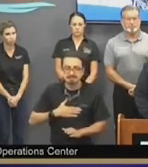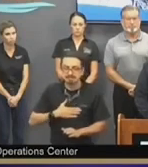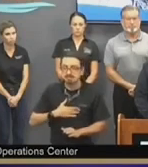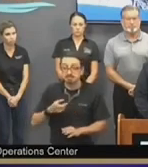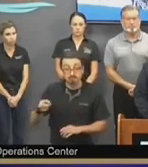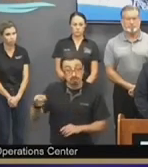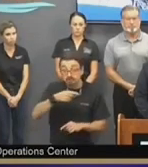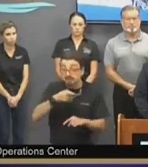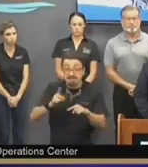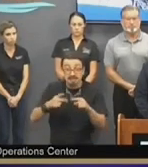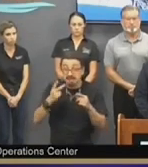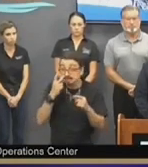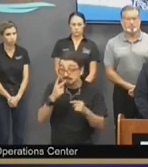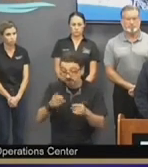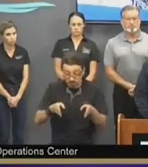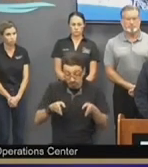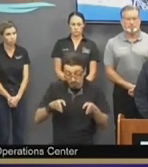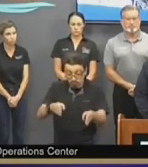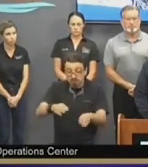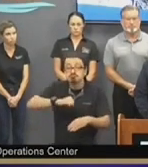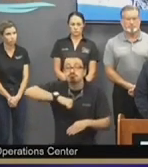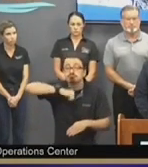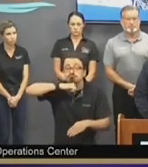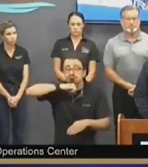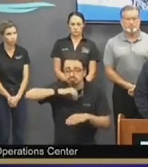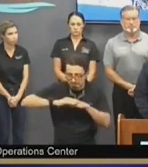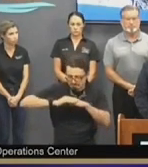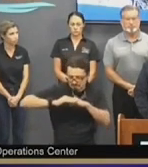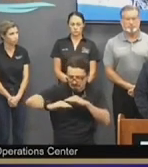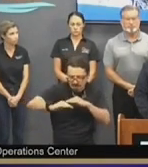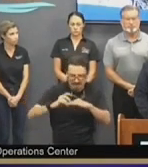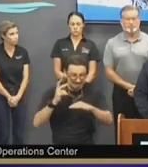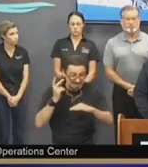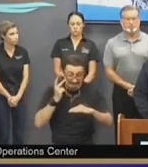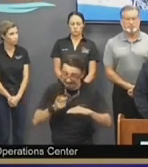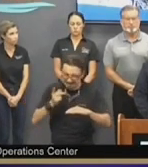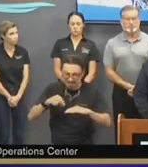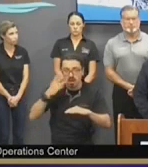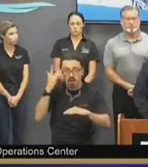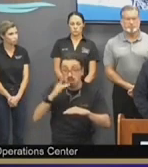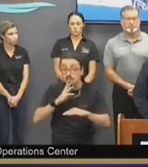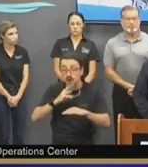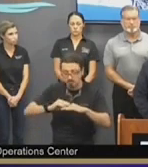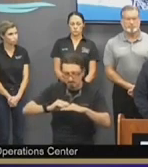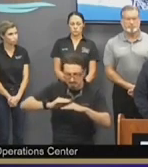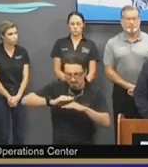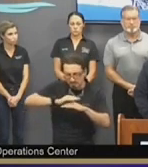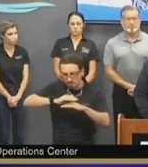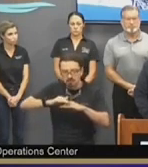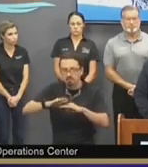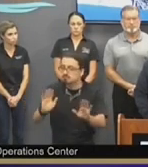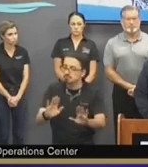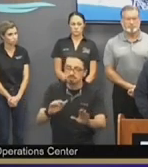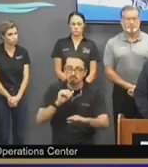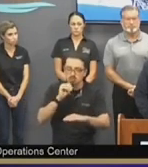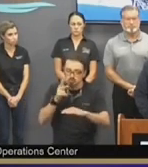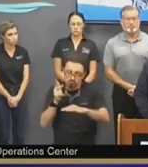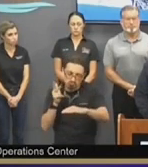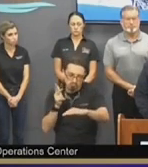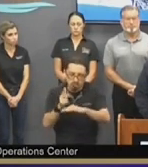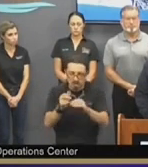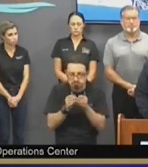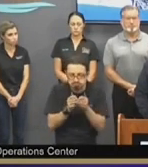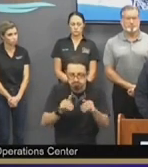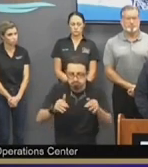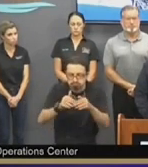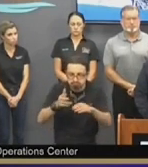in communication with all the cities, the island communities, about the roads being flooded, what our actions